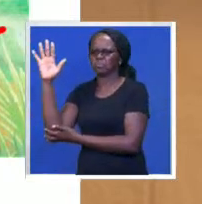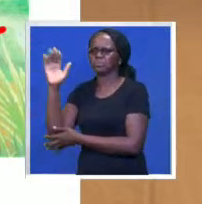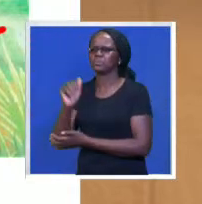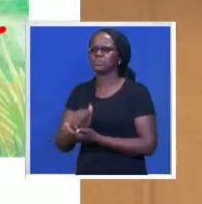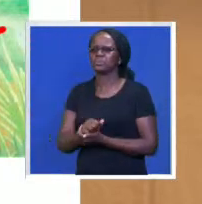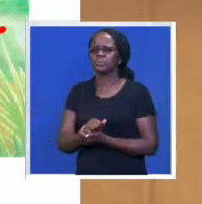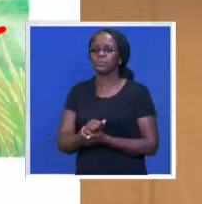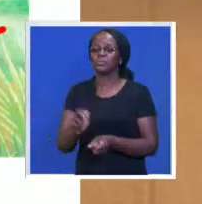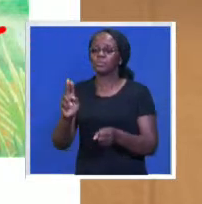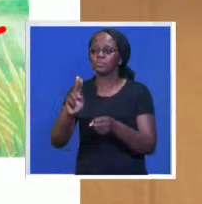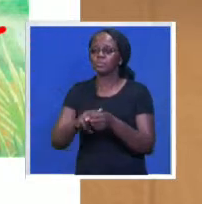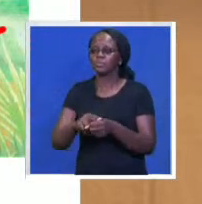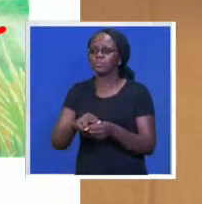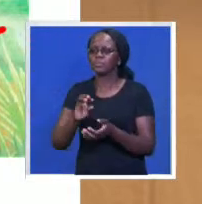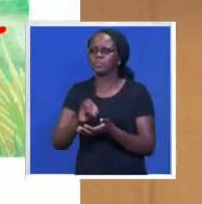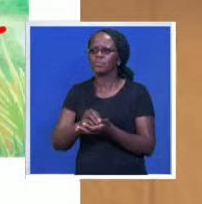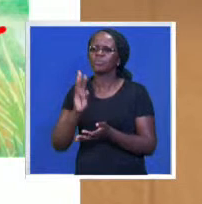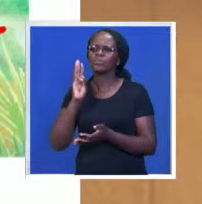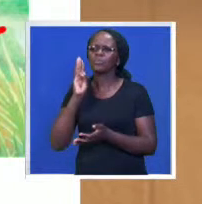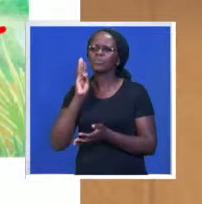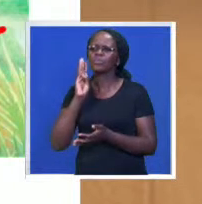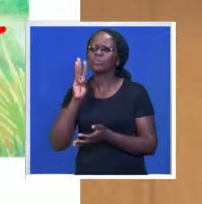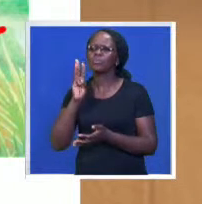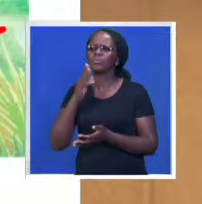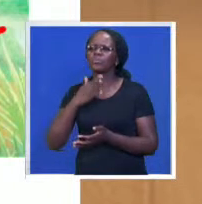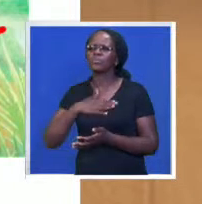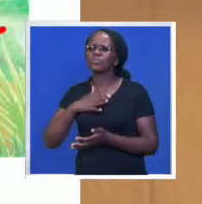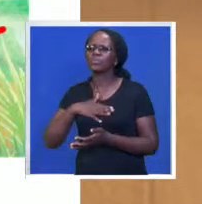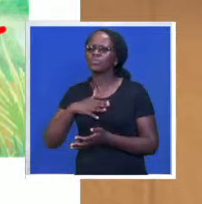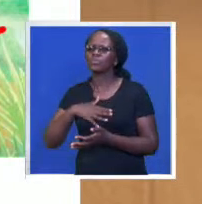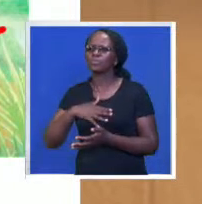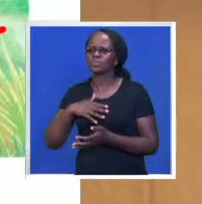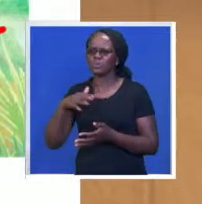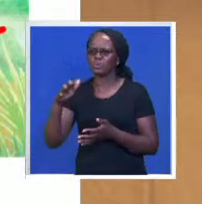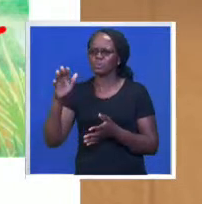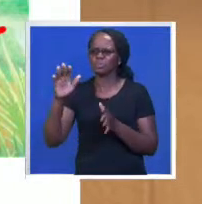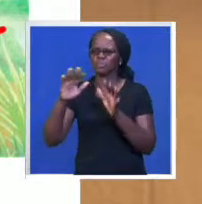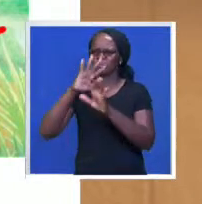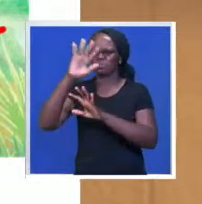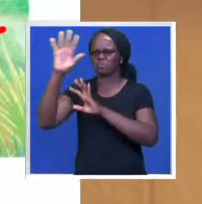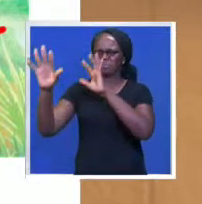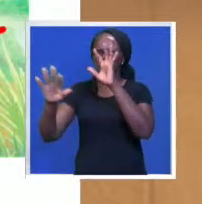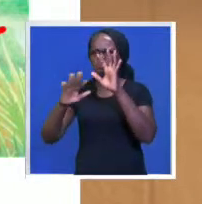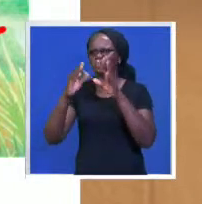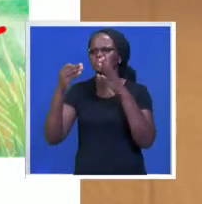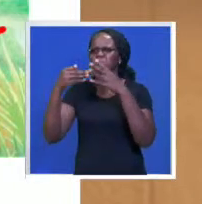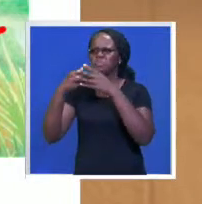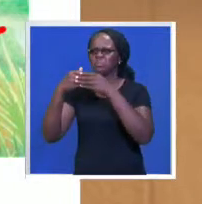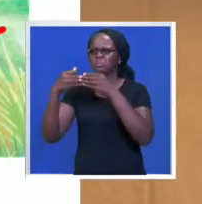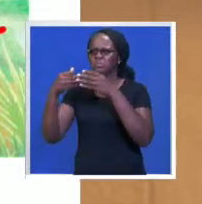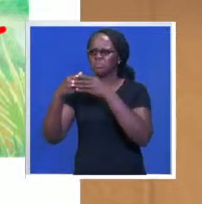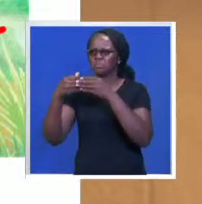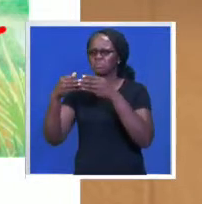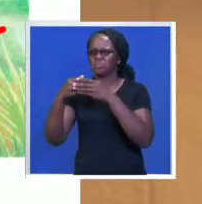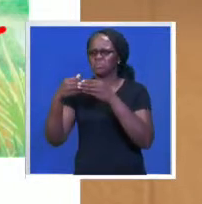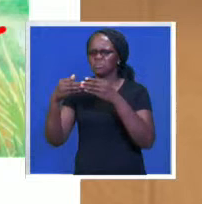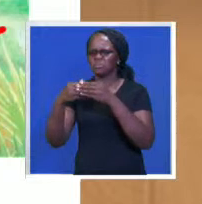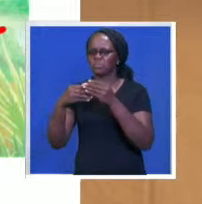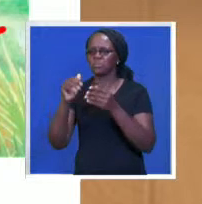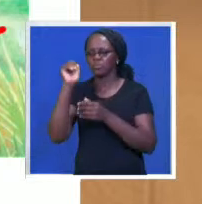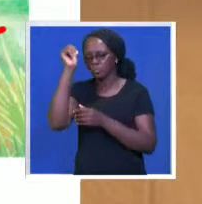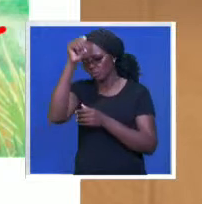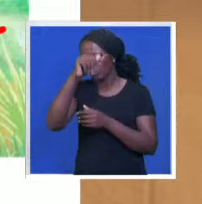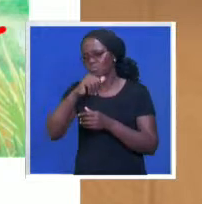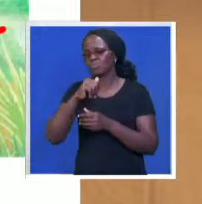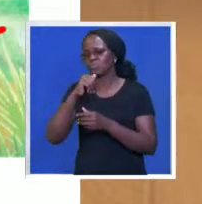We have water, we have the sky. Here is some fruits here. God placed them in